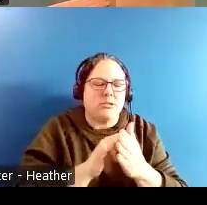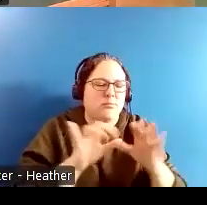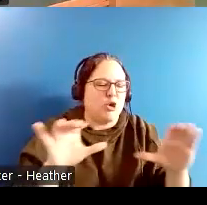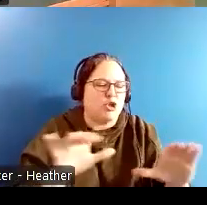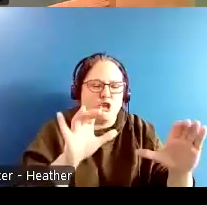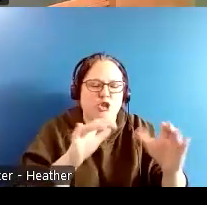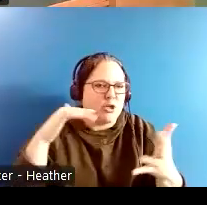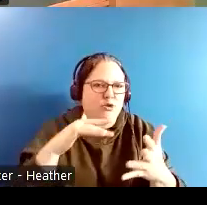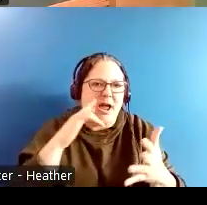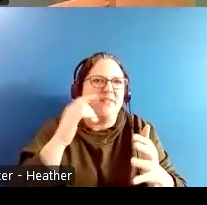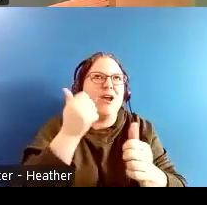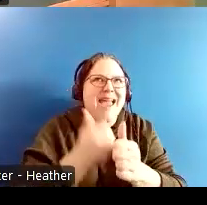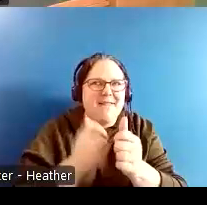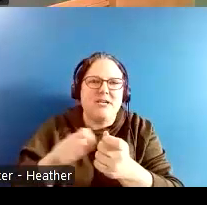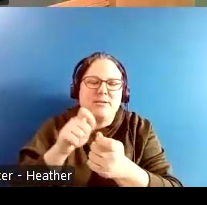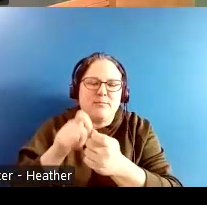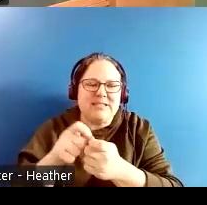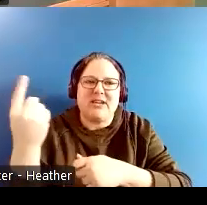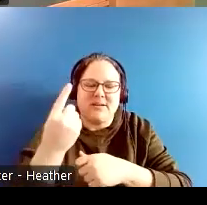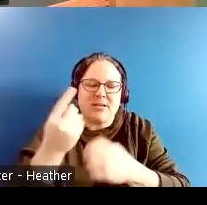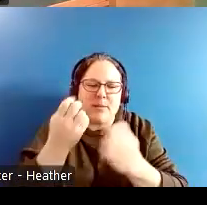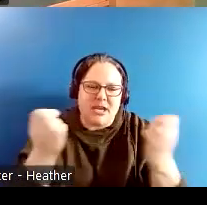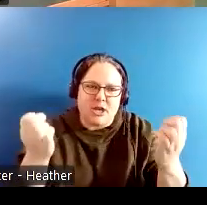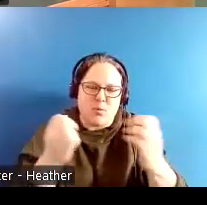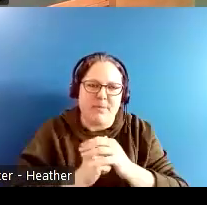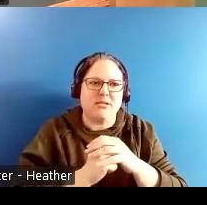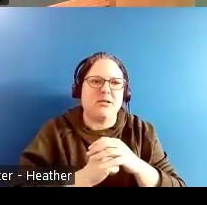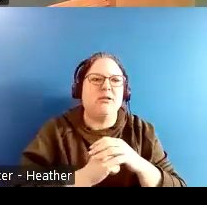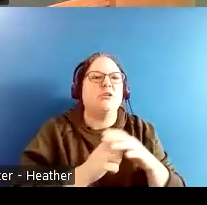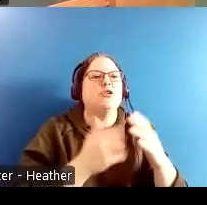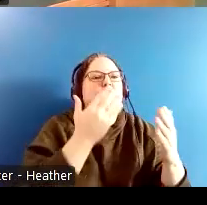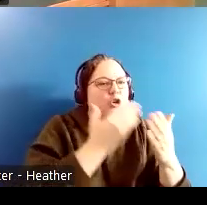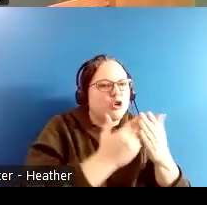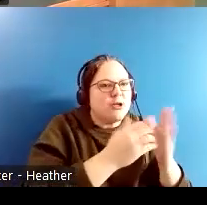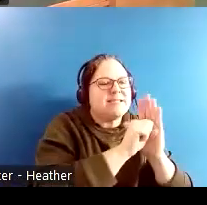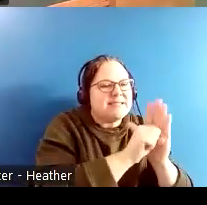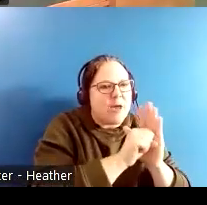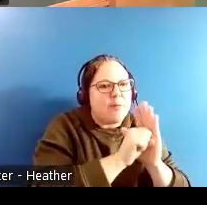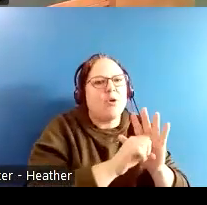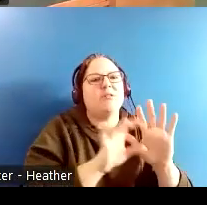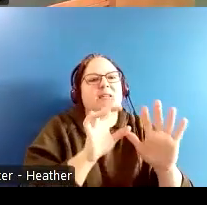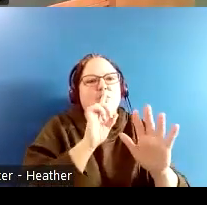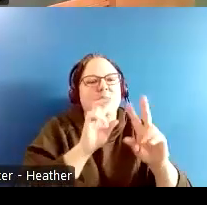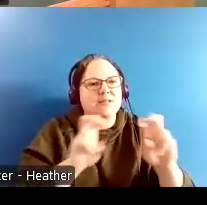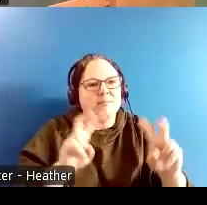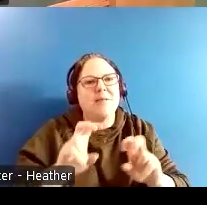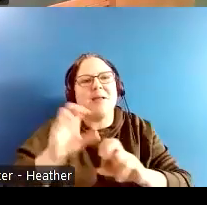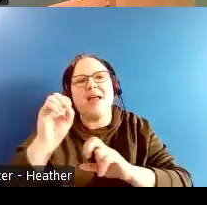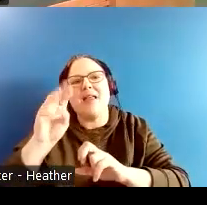something. So again, blinded, adequate sample size, blinded assessments, and objective measures.